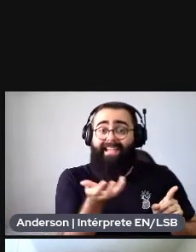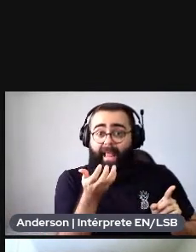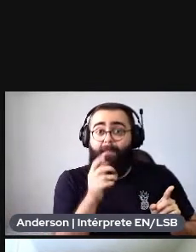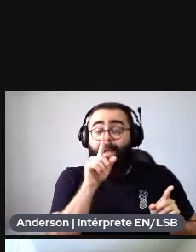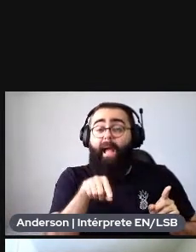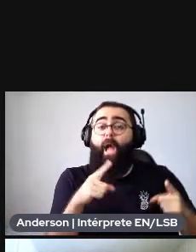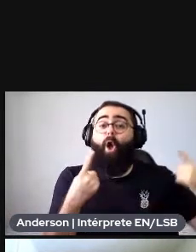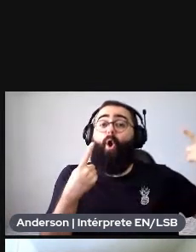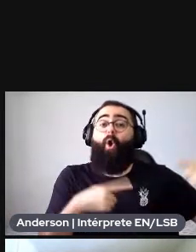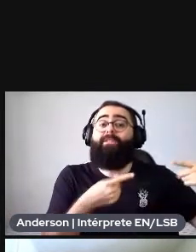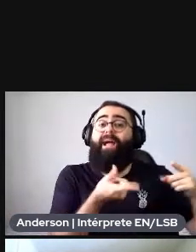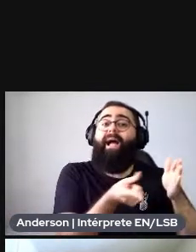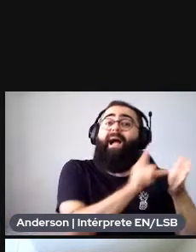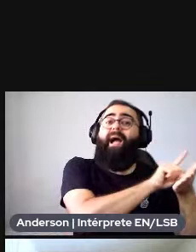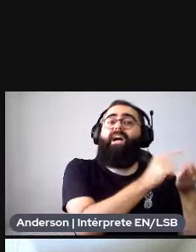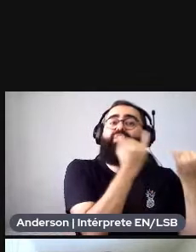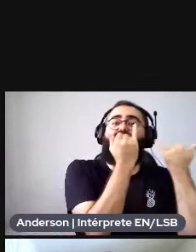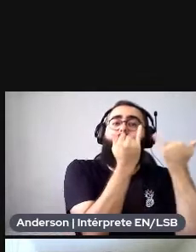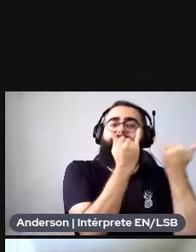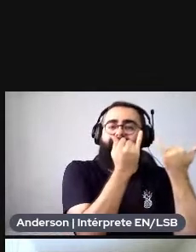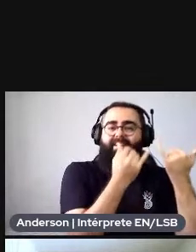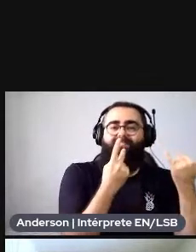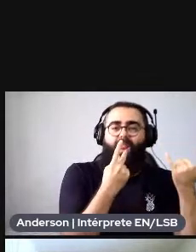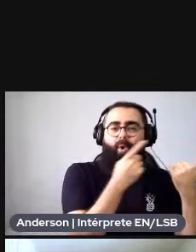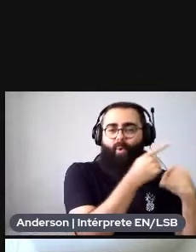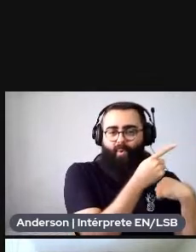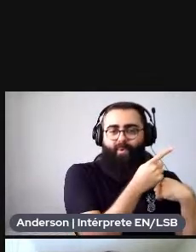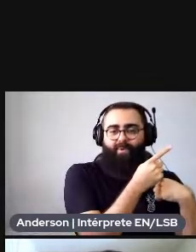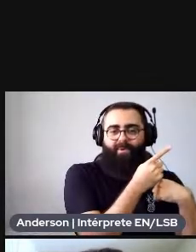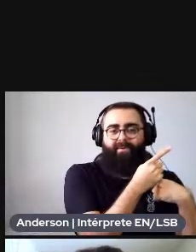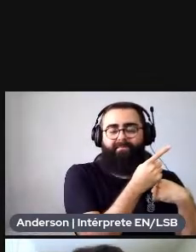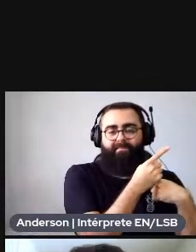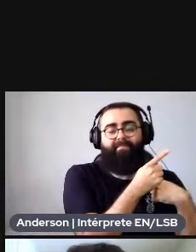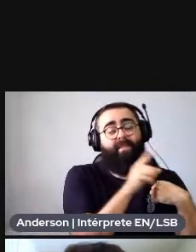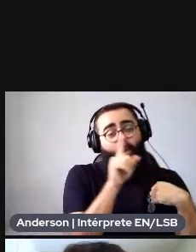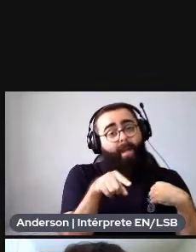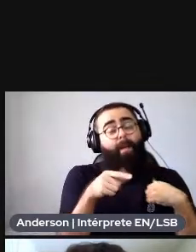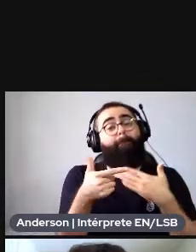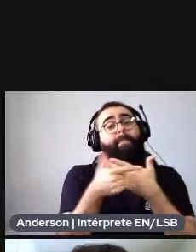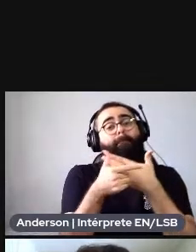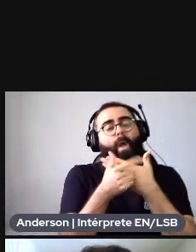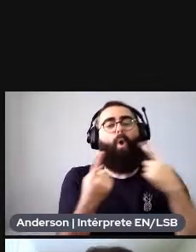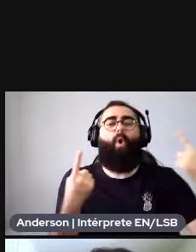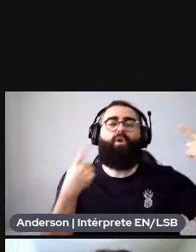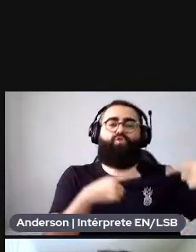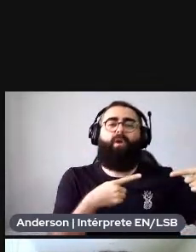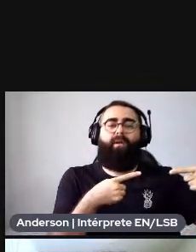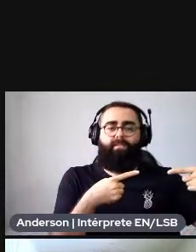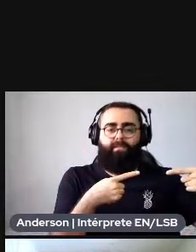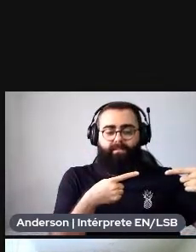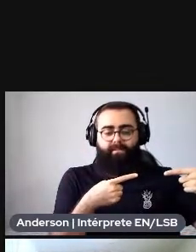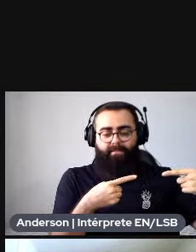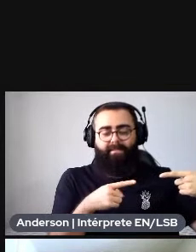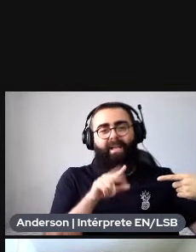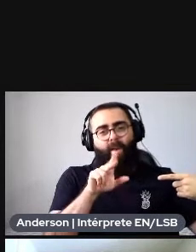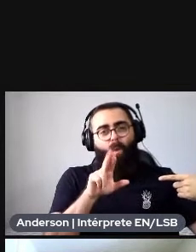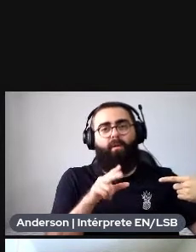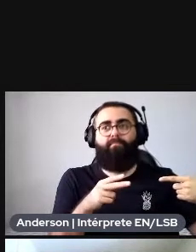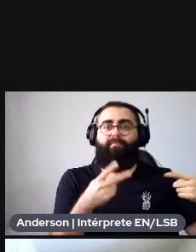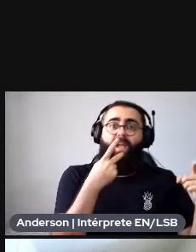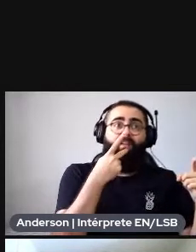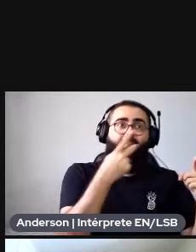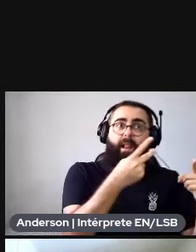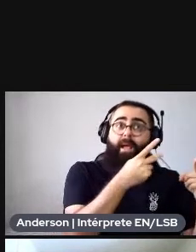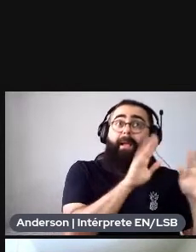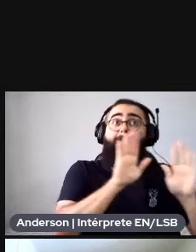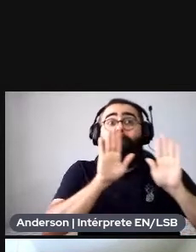information. So again, we have contrast function on the ascriptive